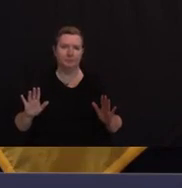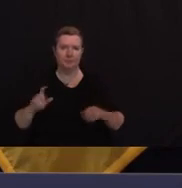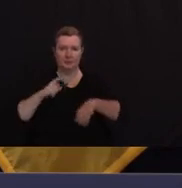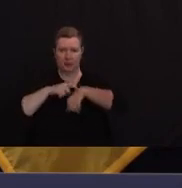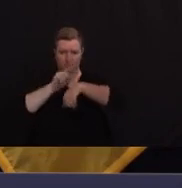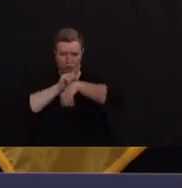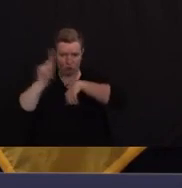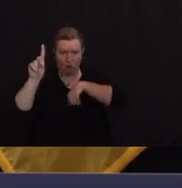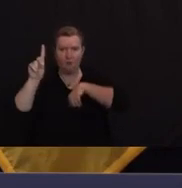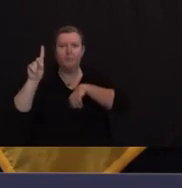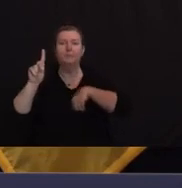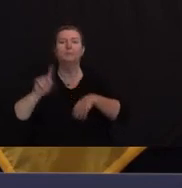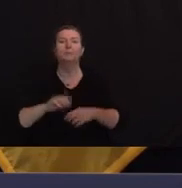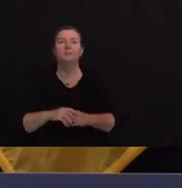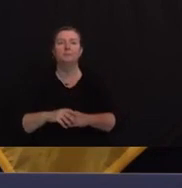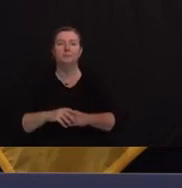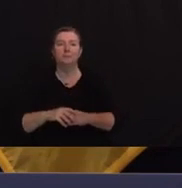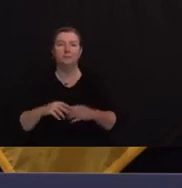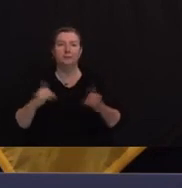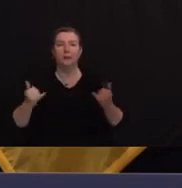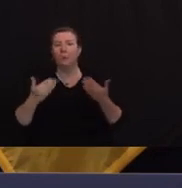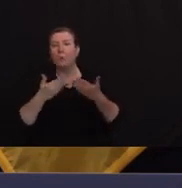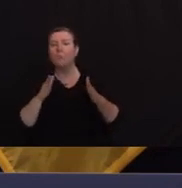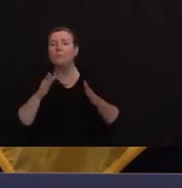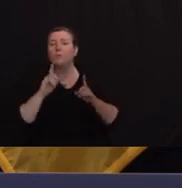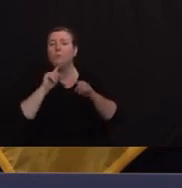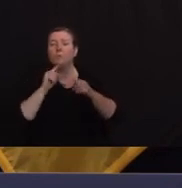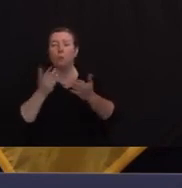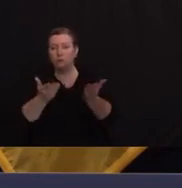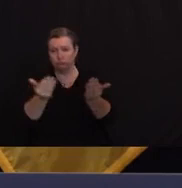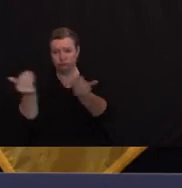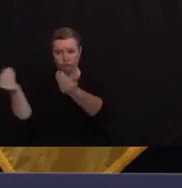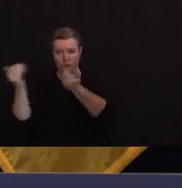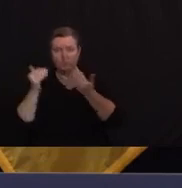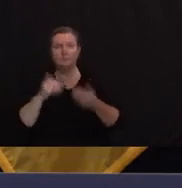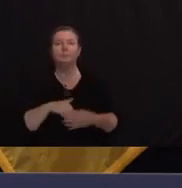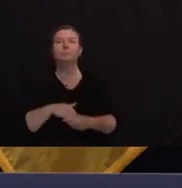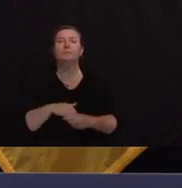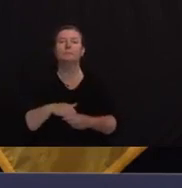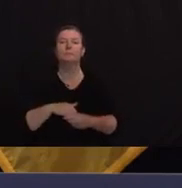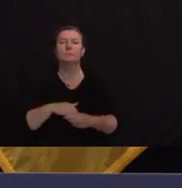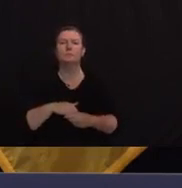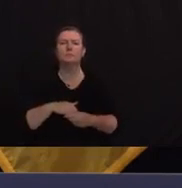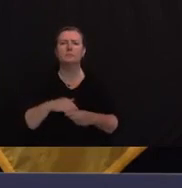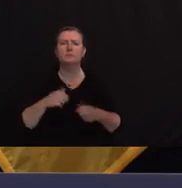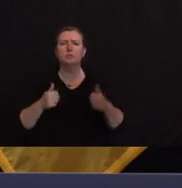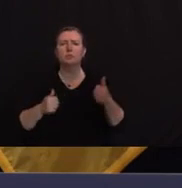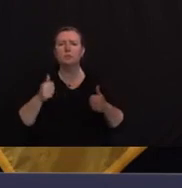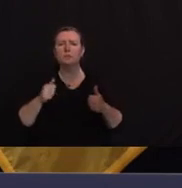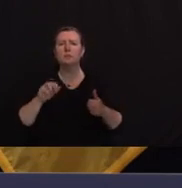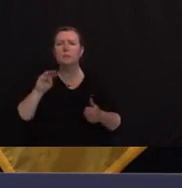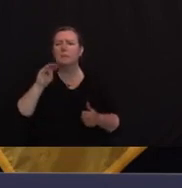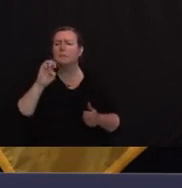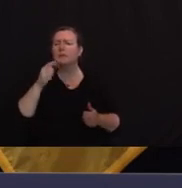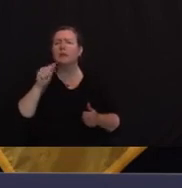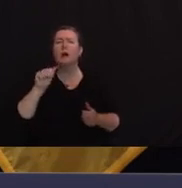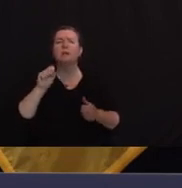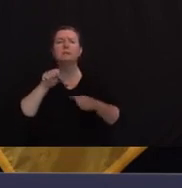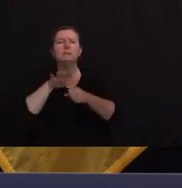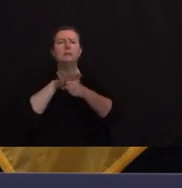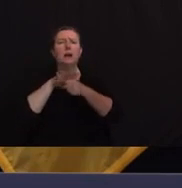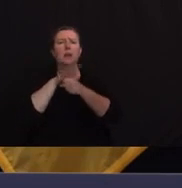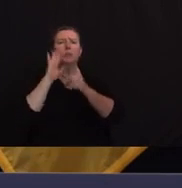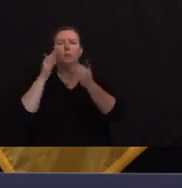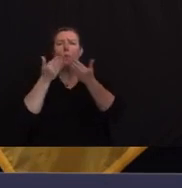And with that, Matt, let's start with you. Good afternoon. Good afternoon, Governor. Which mega sites will reopen and how many people might they